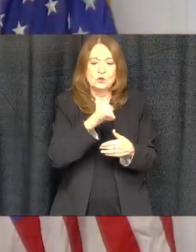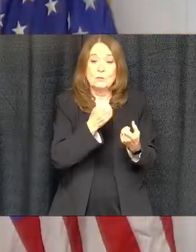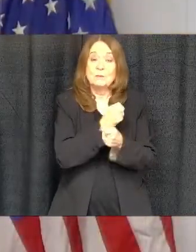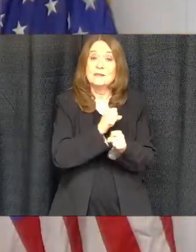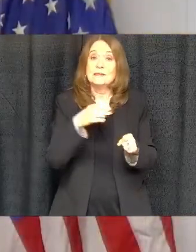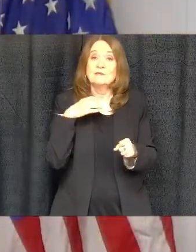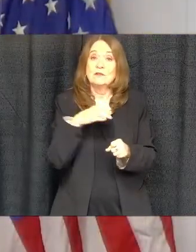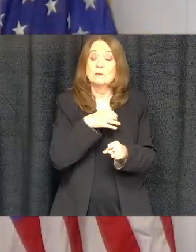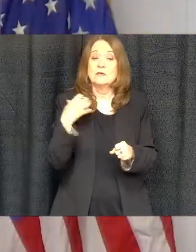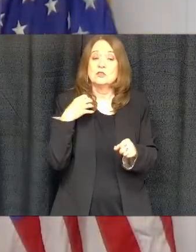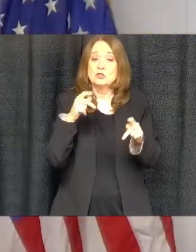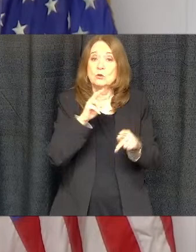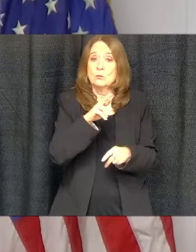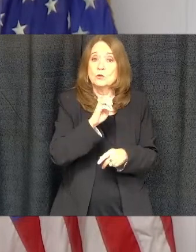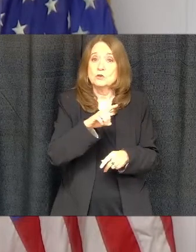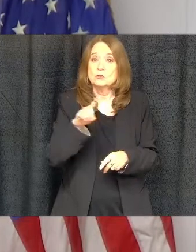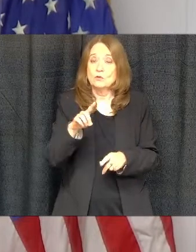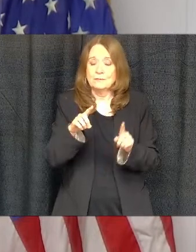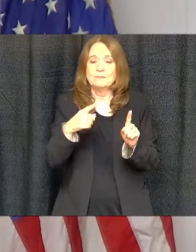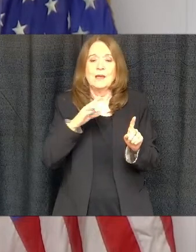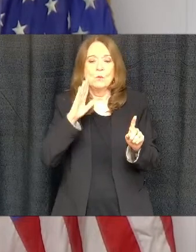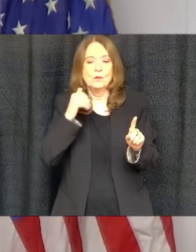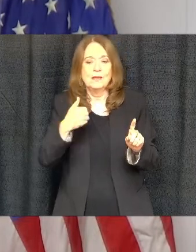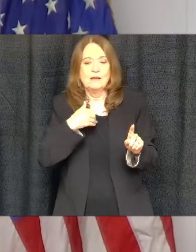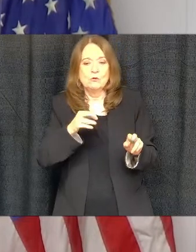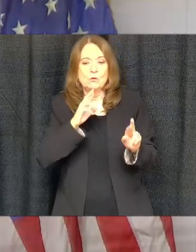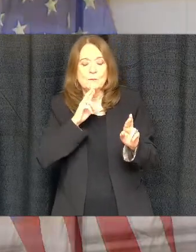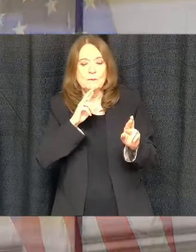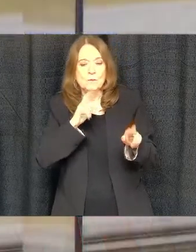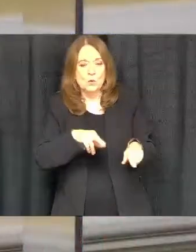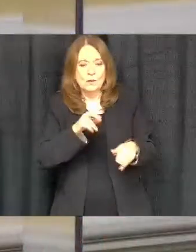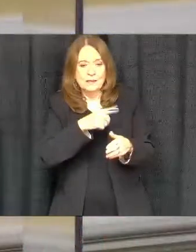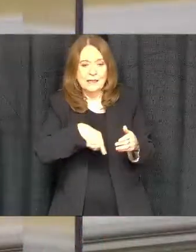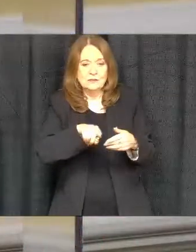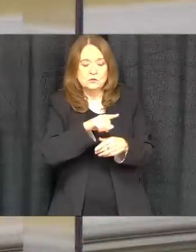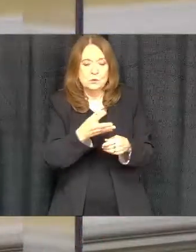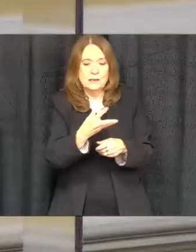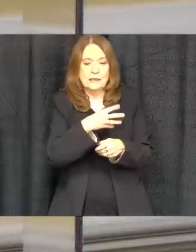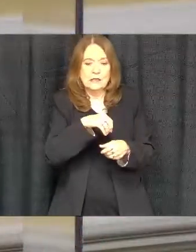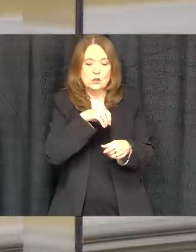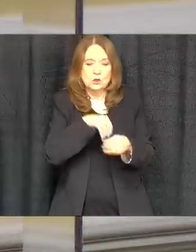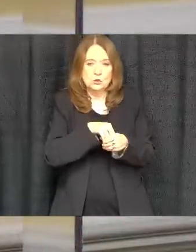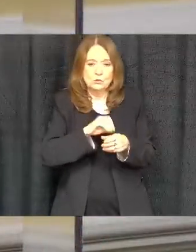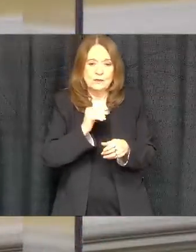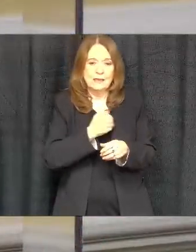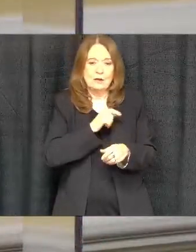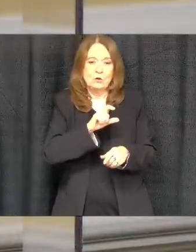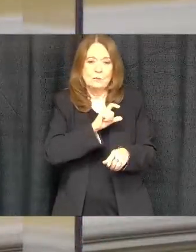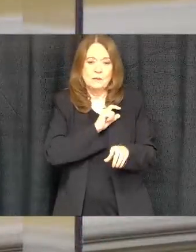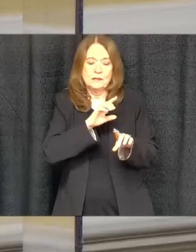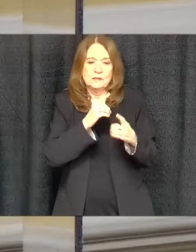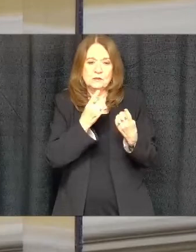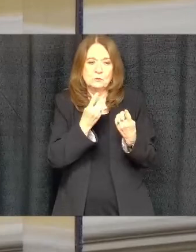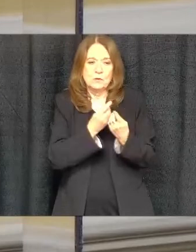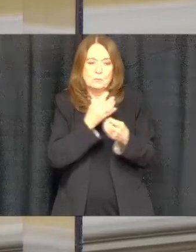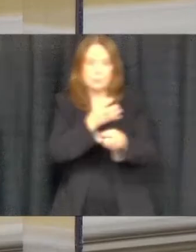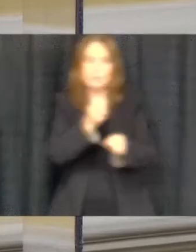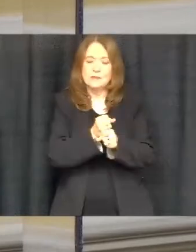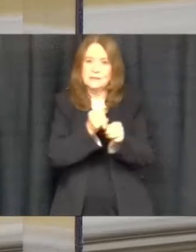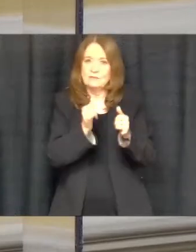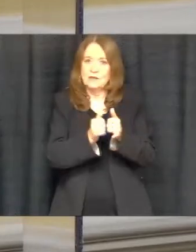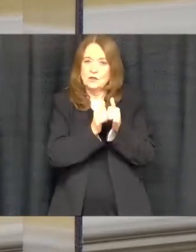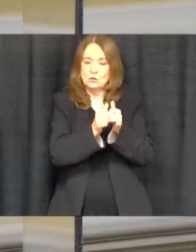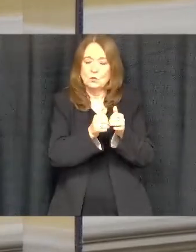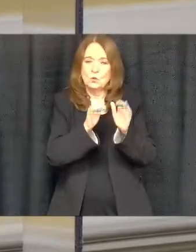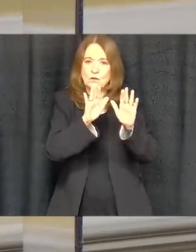Committee Chairperson Red, you're recognized. I'll have a report next week, including our police department receiving an award of